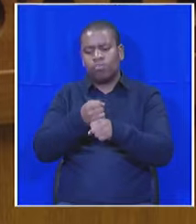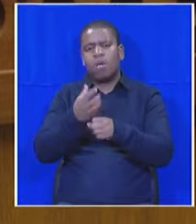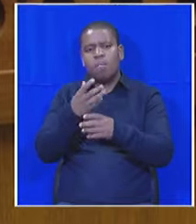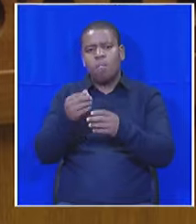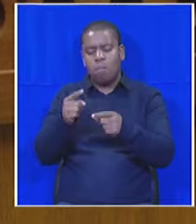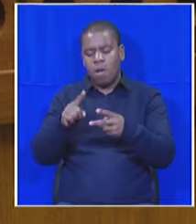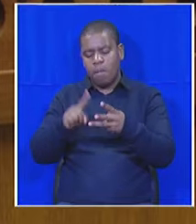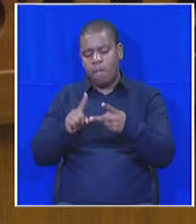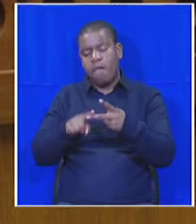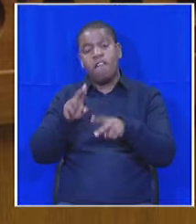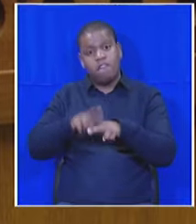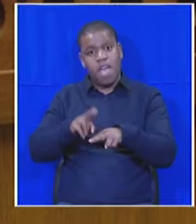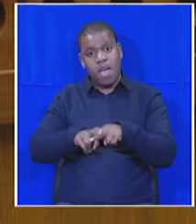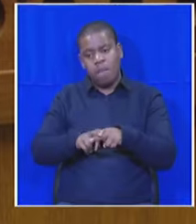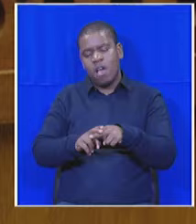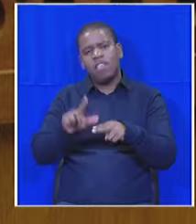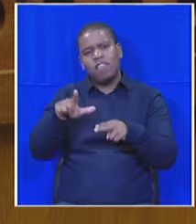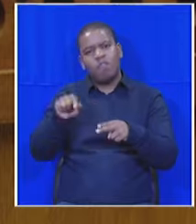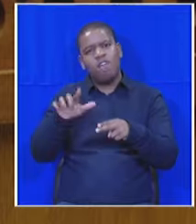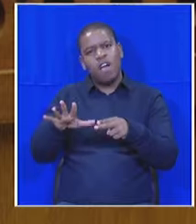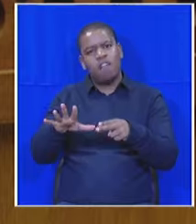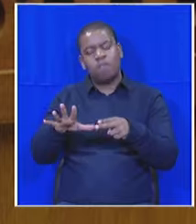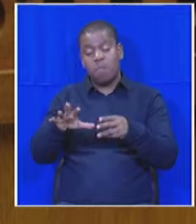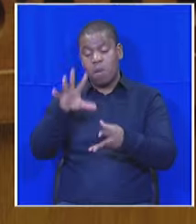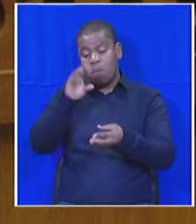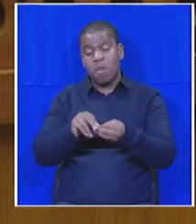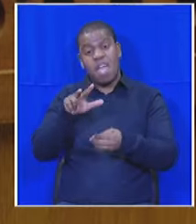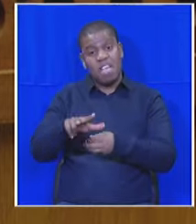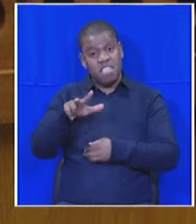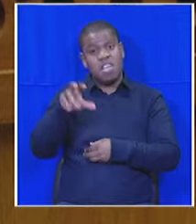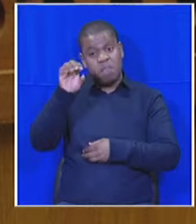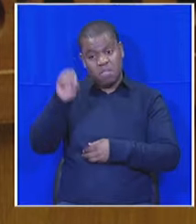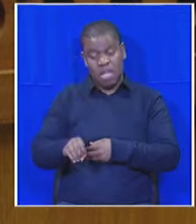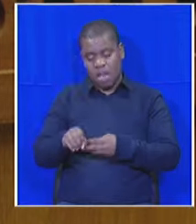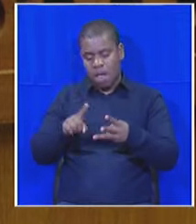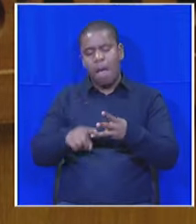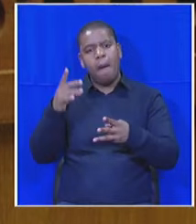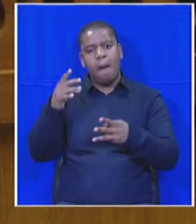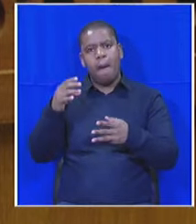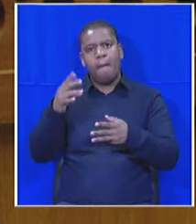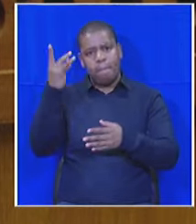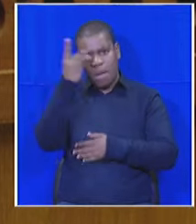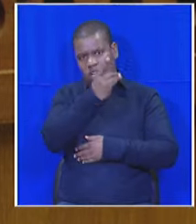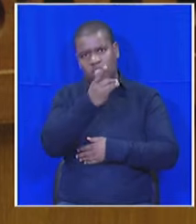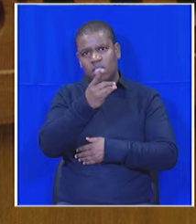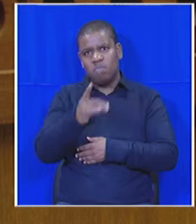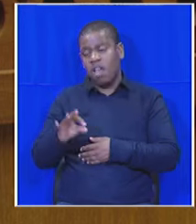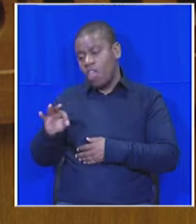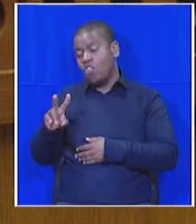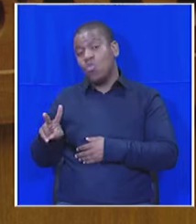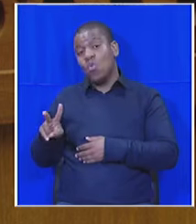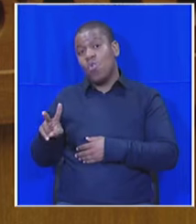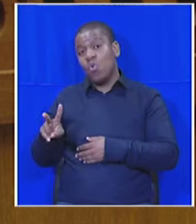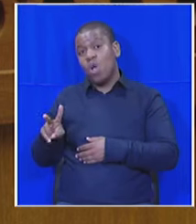8.7% in February, and down a record 18% in March. the chances of saving the 32,000 at-risk